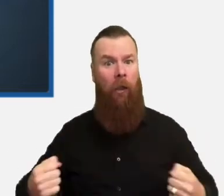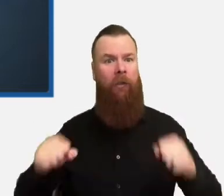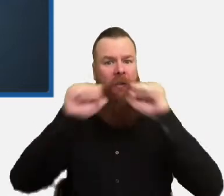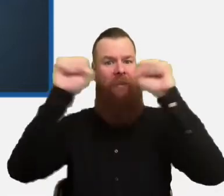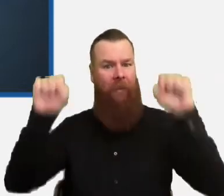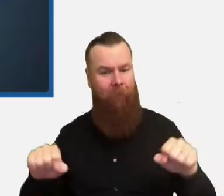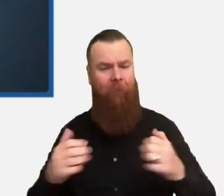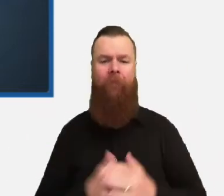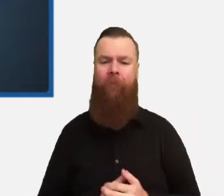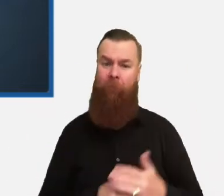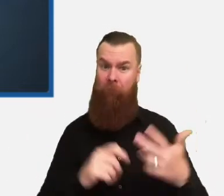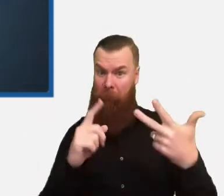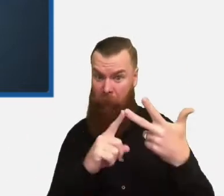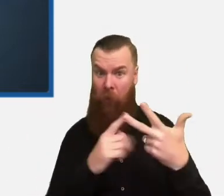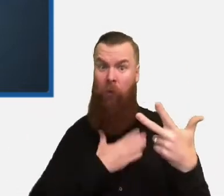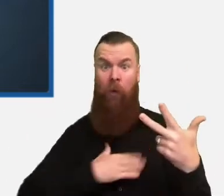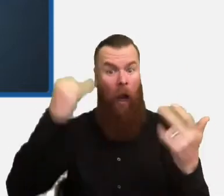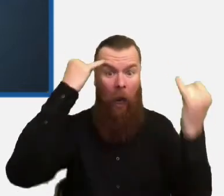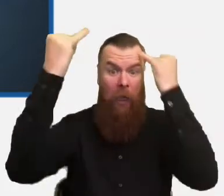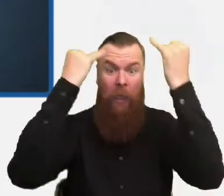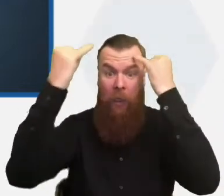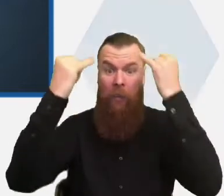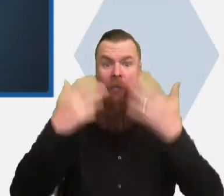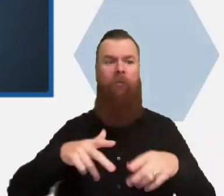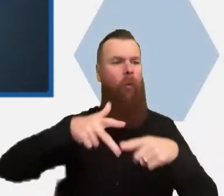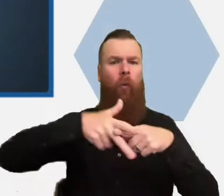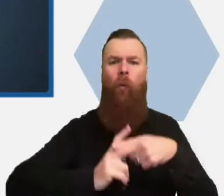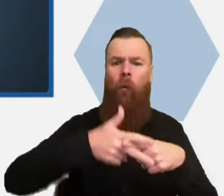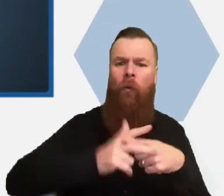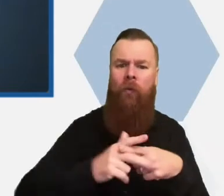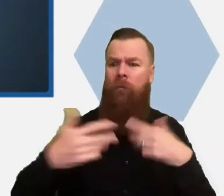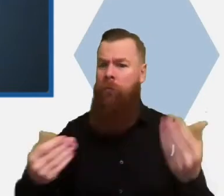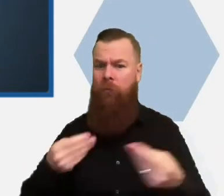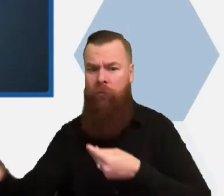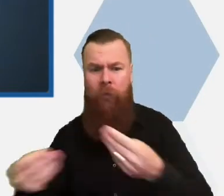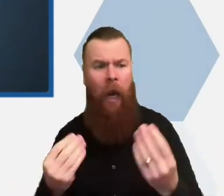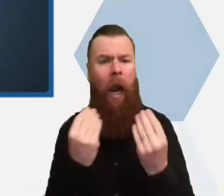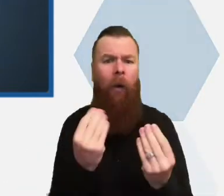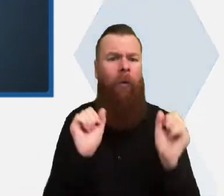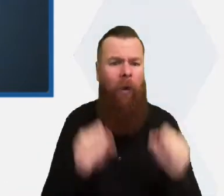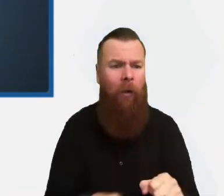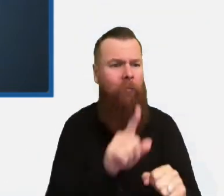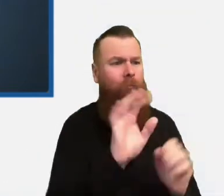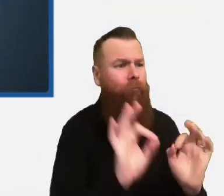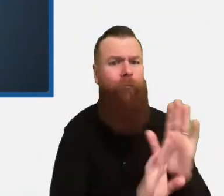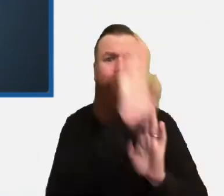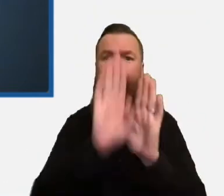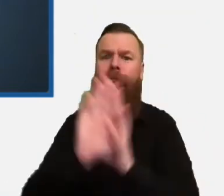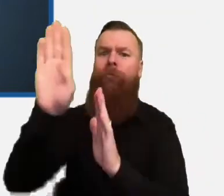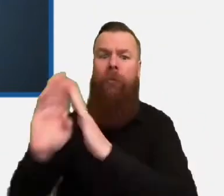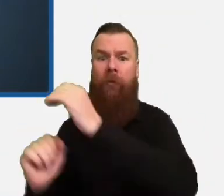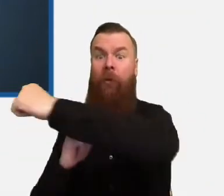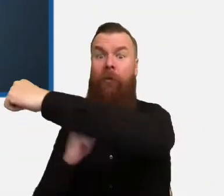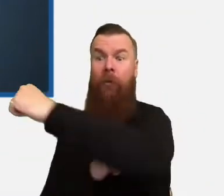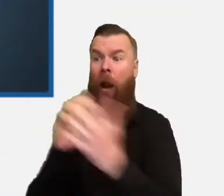examples, and real references on how to enhance the resilience of infrastructure. And finally, our fourth goal is